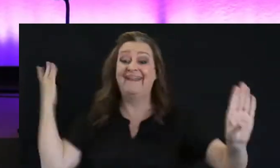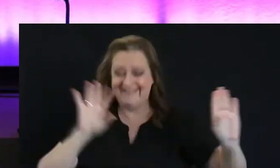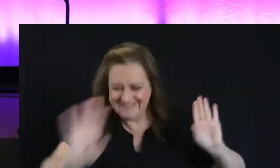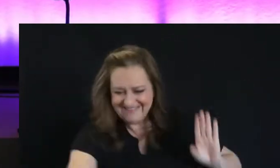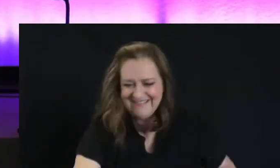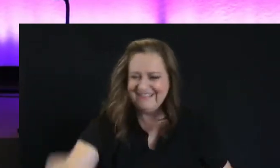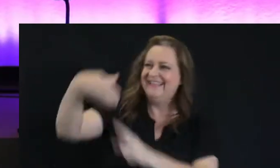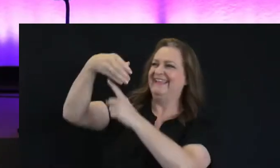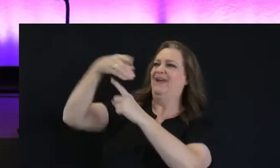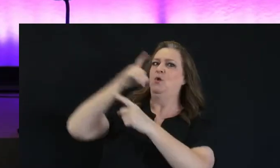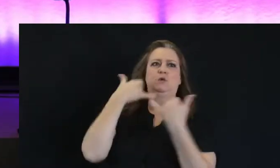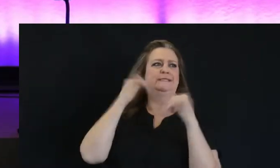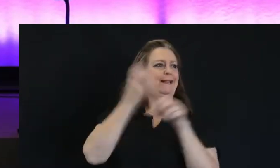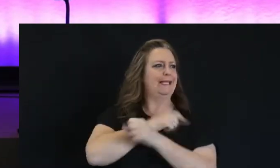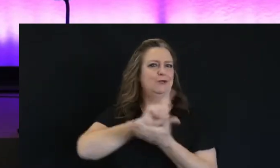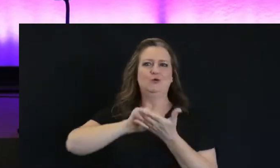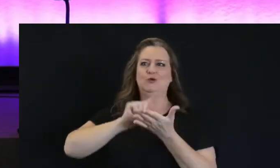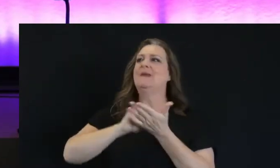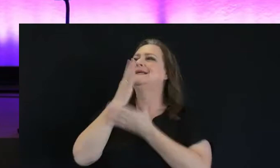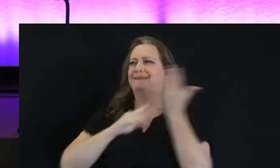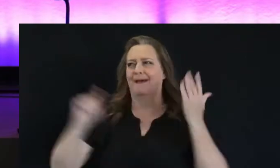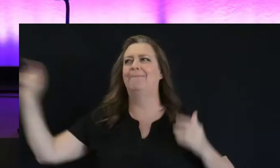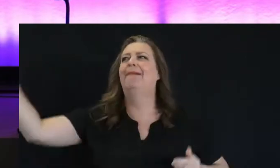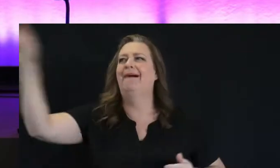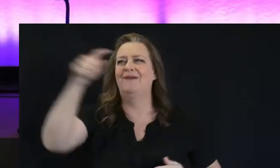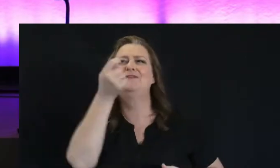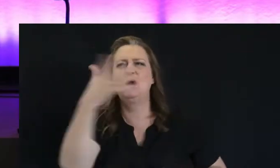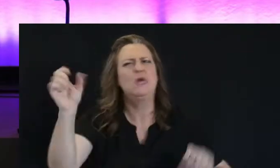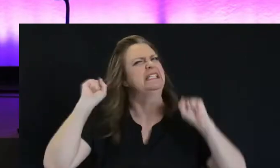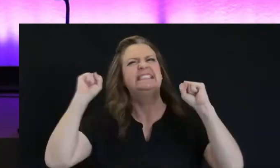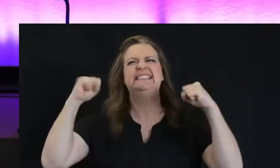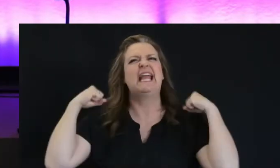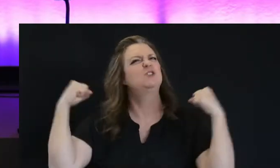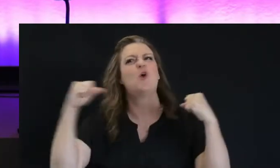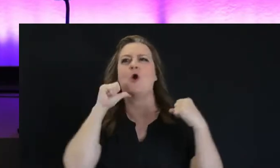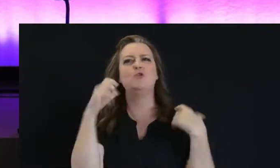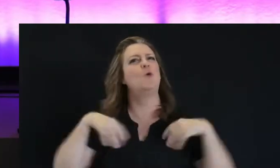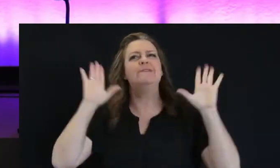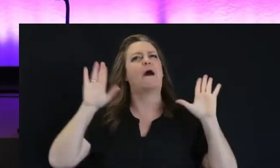newspaper? Yeah, there's always holdouts. You guys, you're strong. Stay strong. Don't give